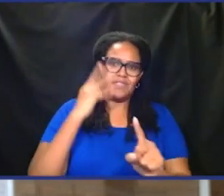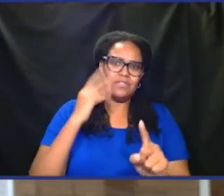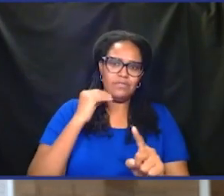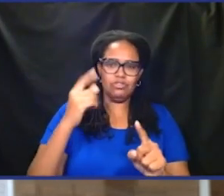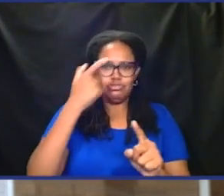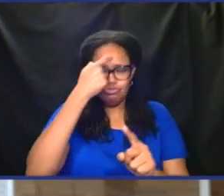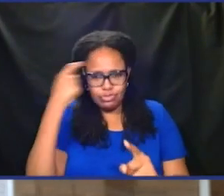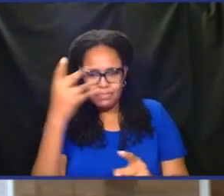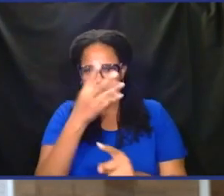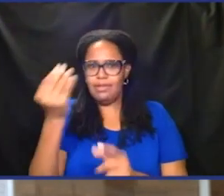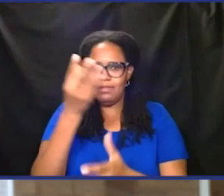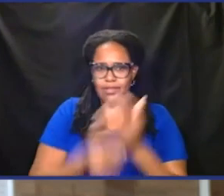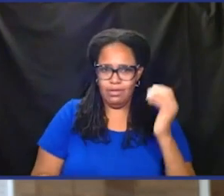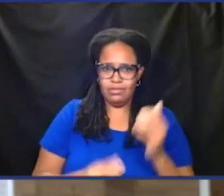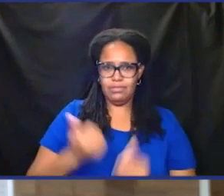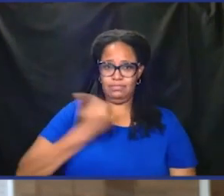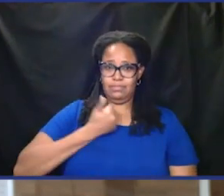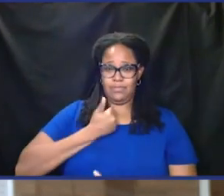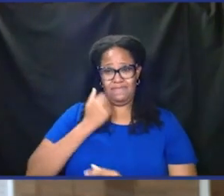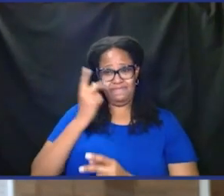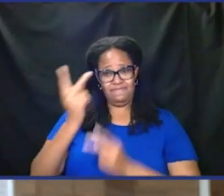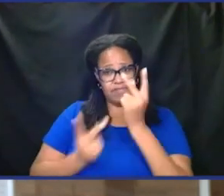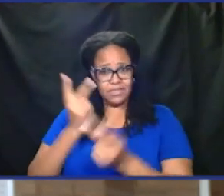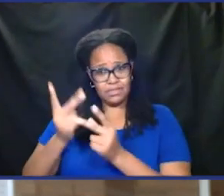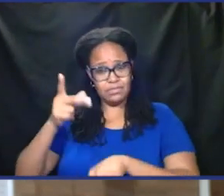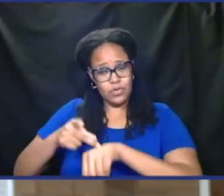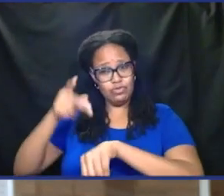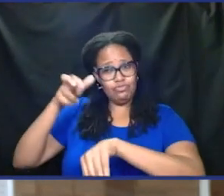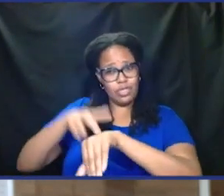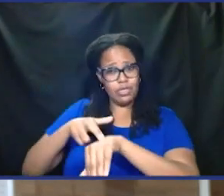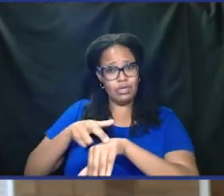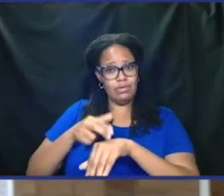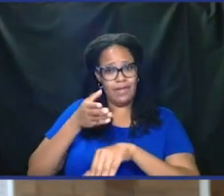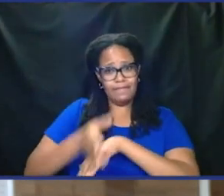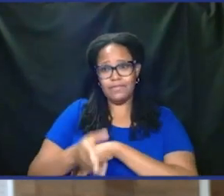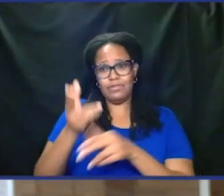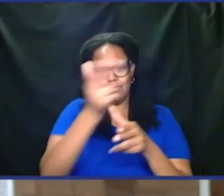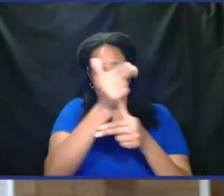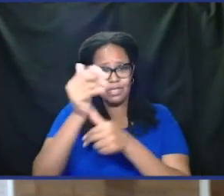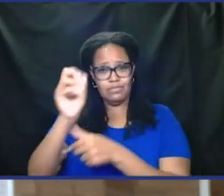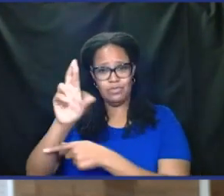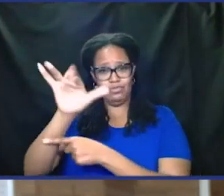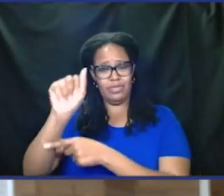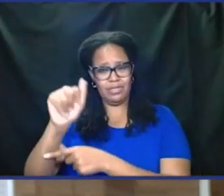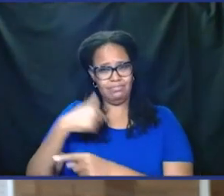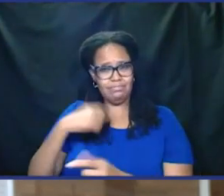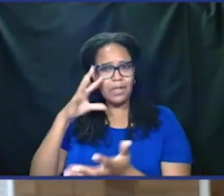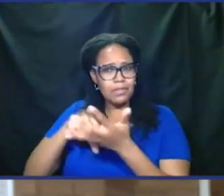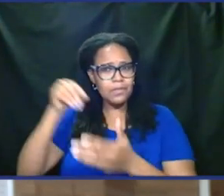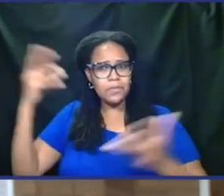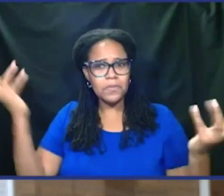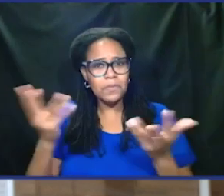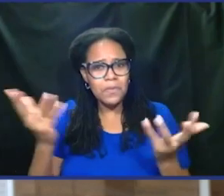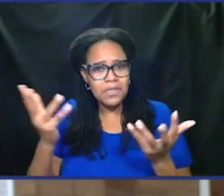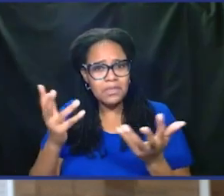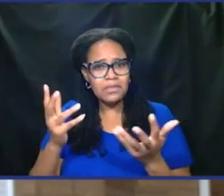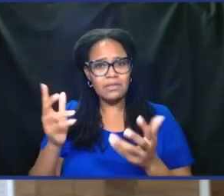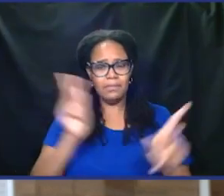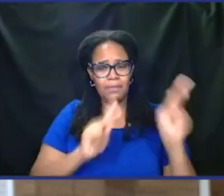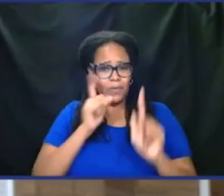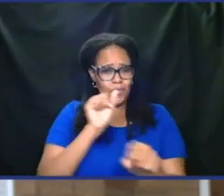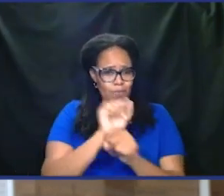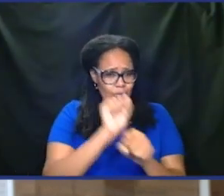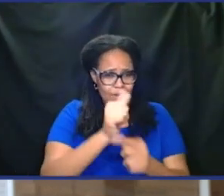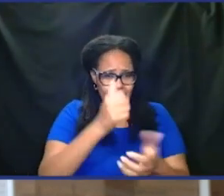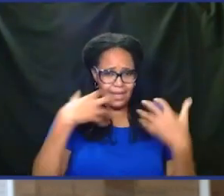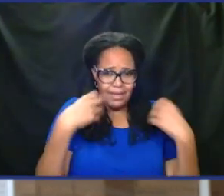in Puerto Rico, I learned that, especially for health workers, recovery must include mental health care. Doctors